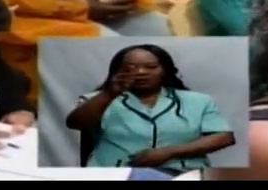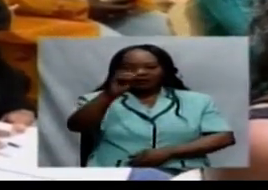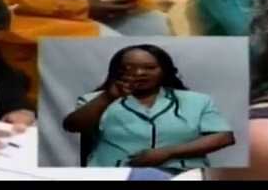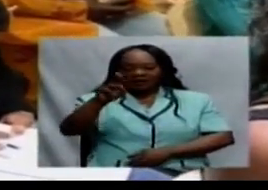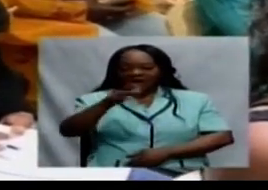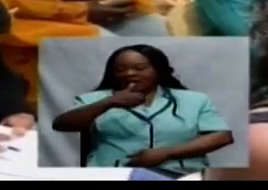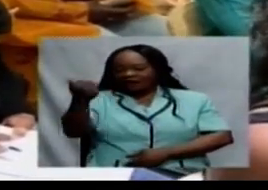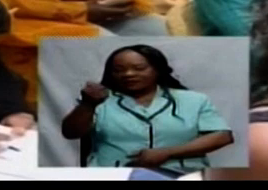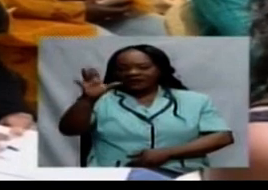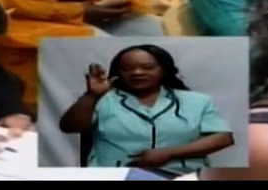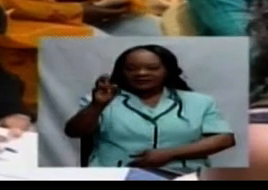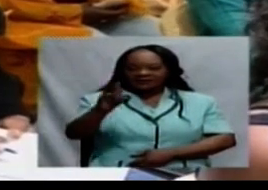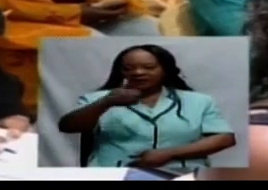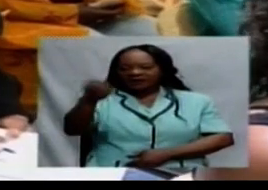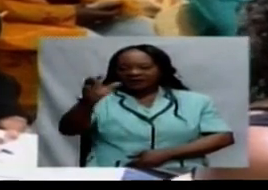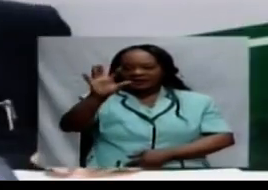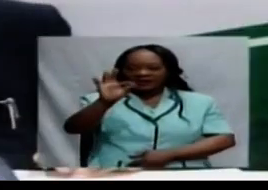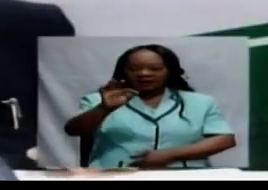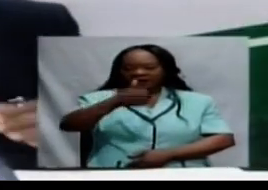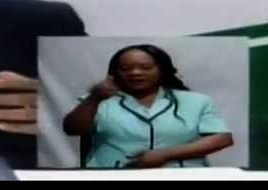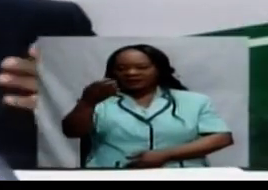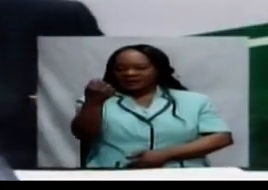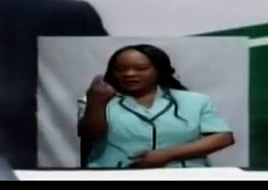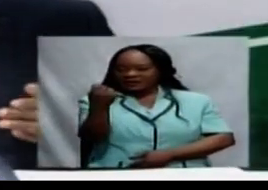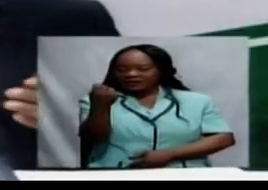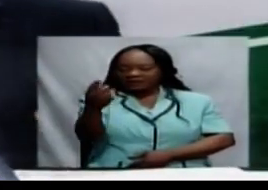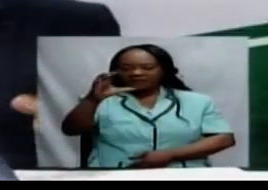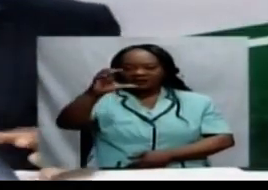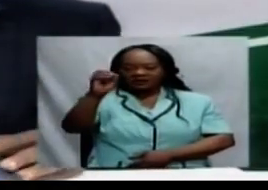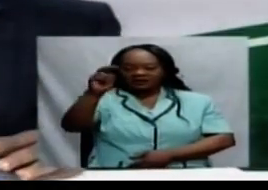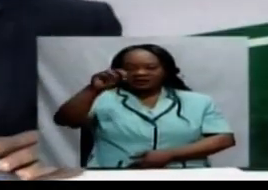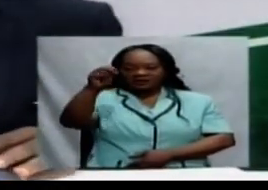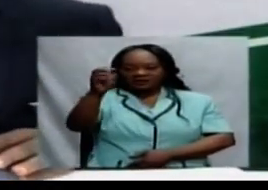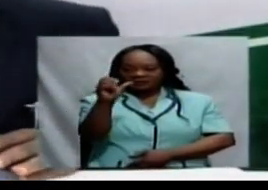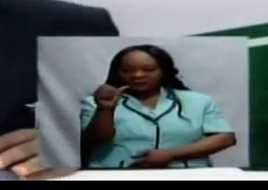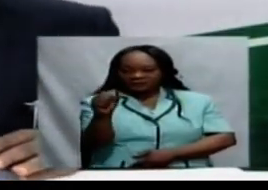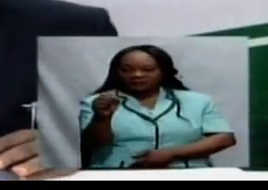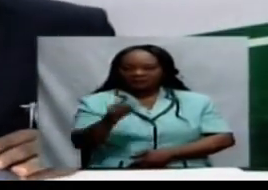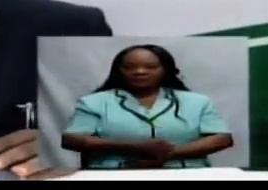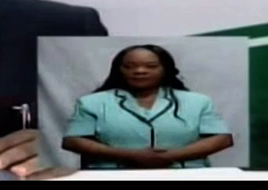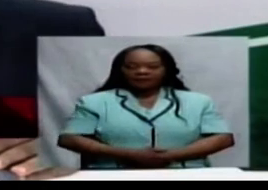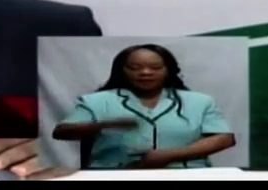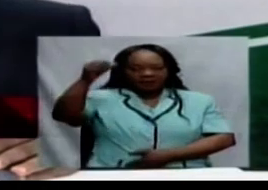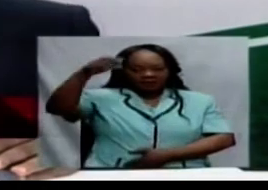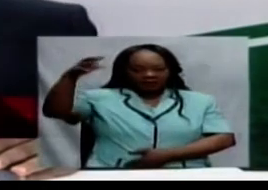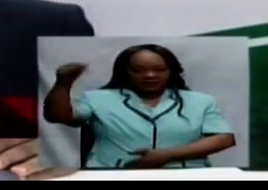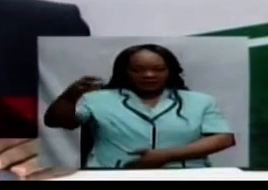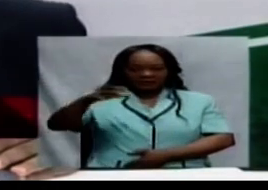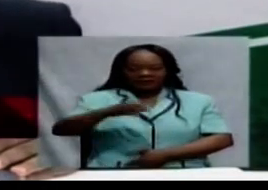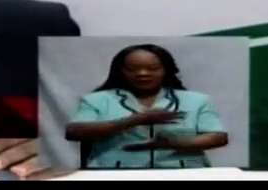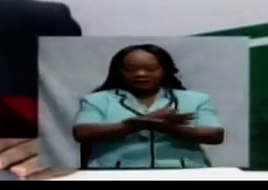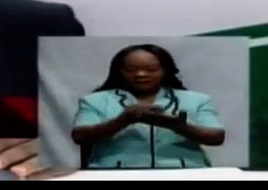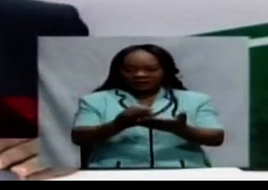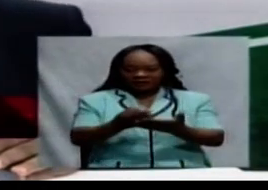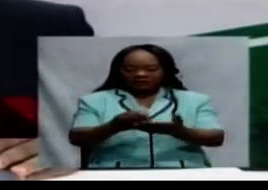cents, 8 cents, 9 cents, and 11 cents. And the question, colleagues, I ask is, if ZESCO are selling power at 3.3